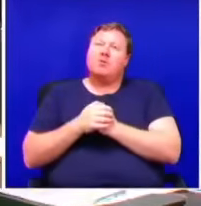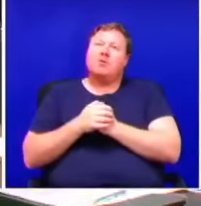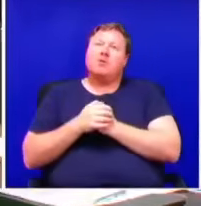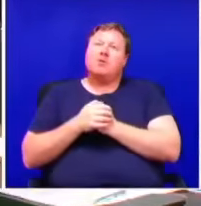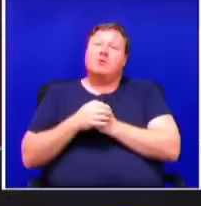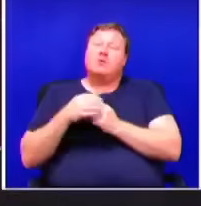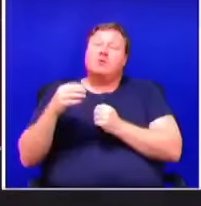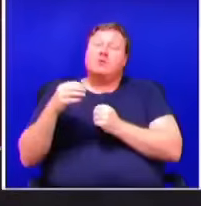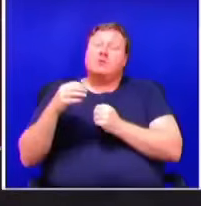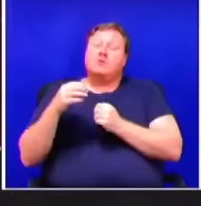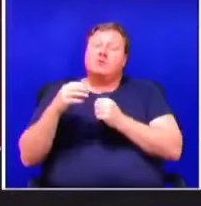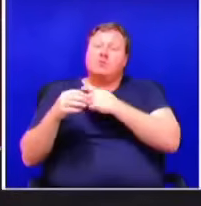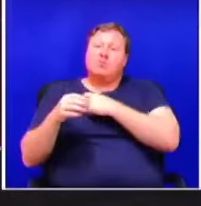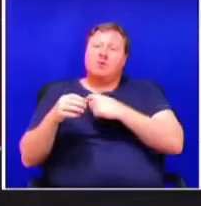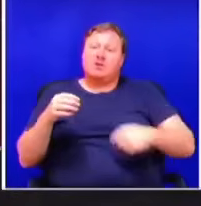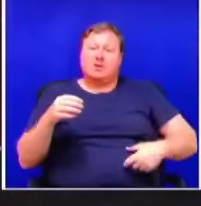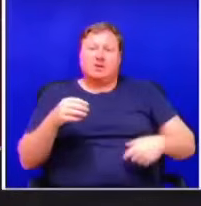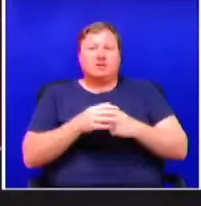Yes.